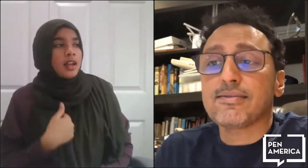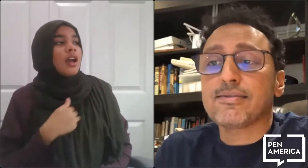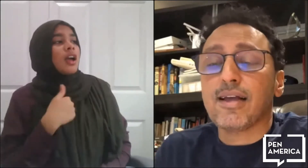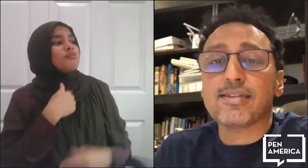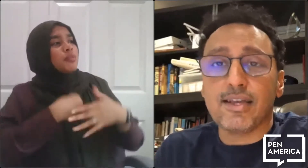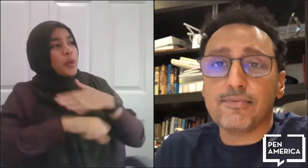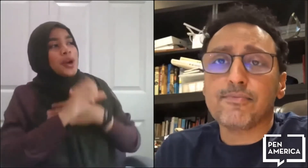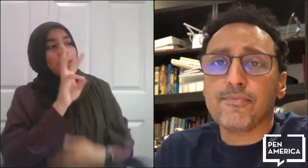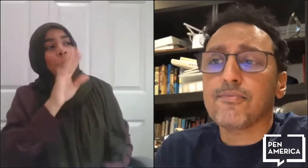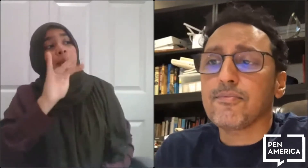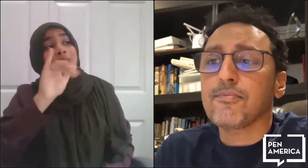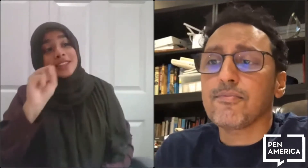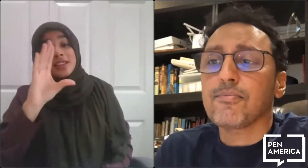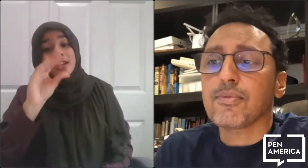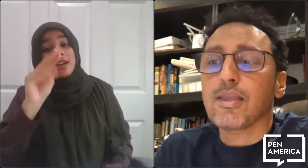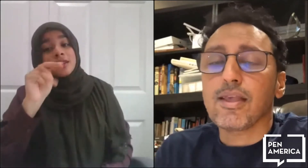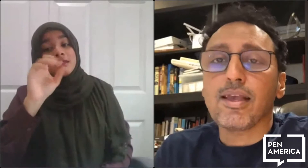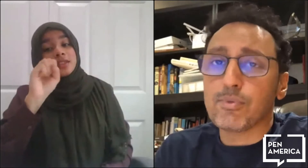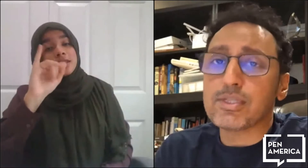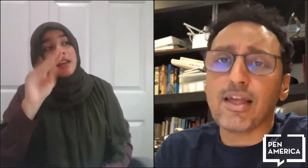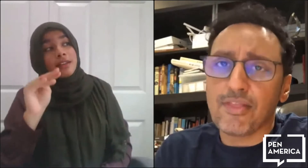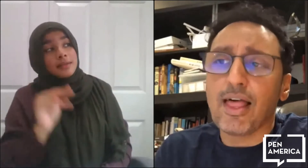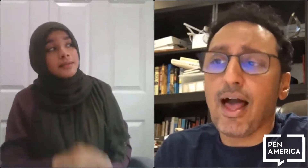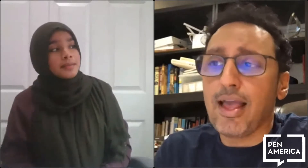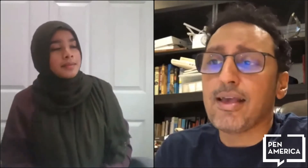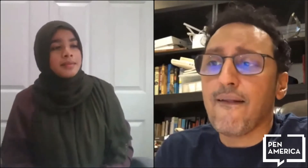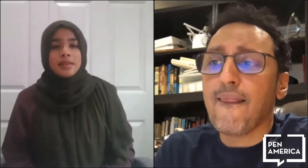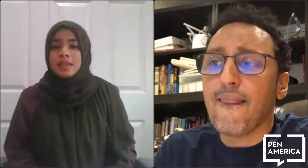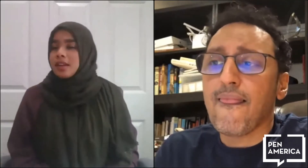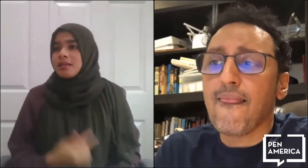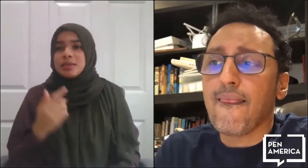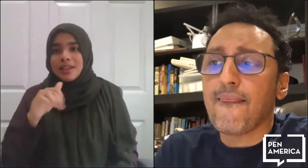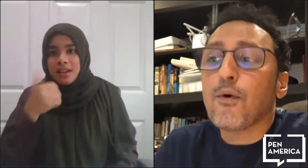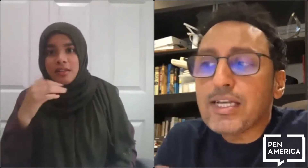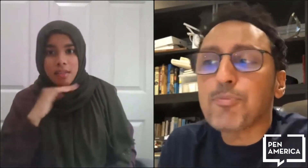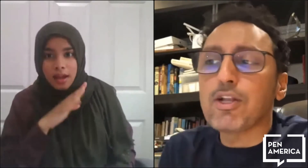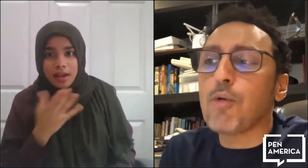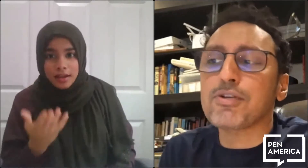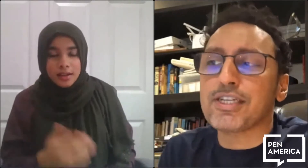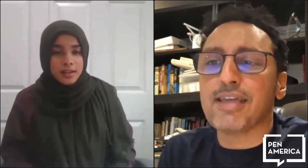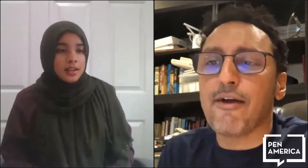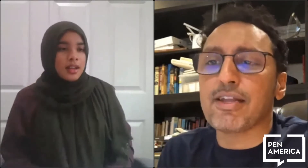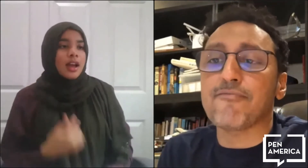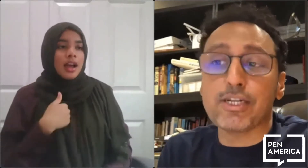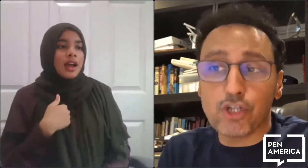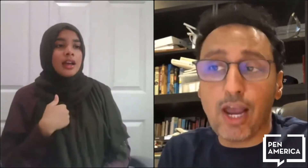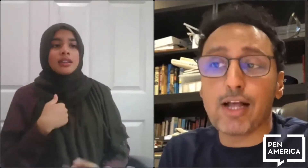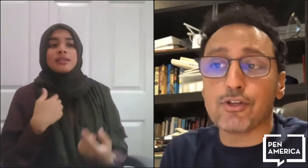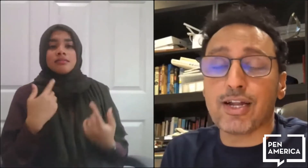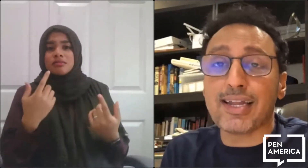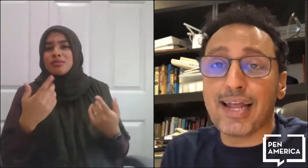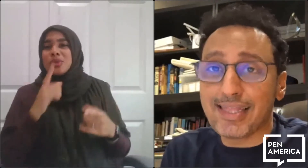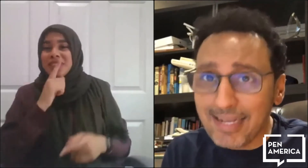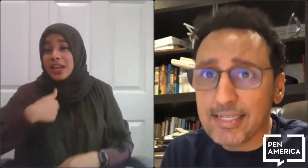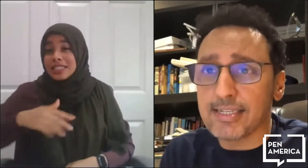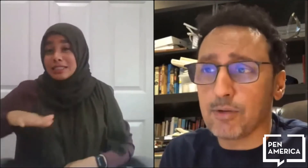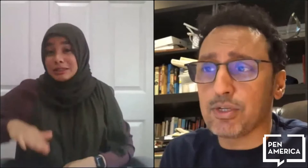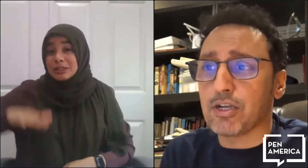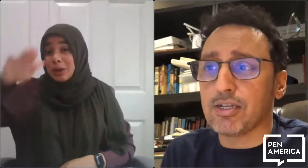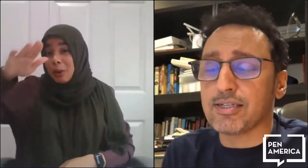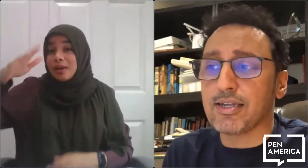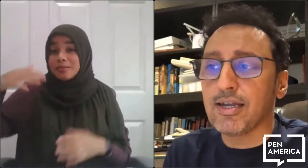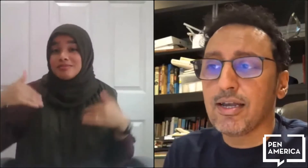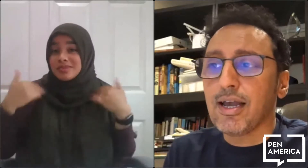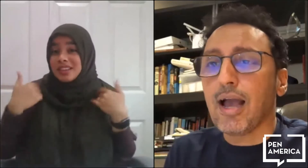Wisconsin, I said. It was another lie. Though I spent almost the entirety of my childhood and adolescence